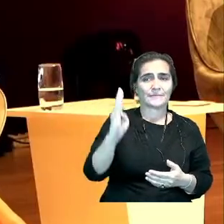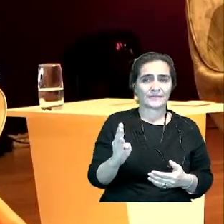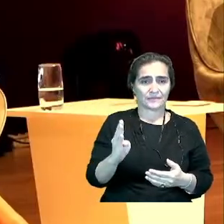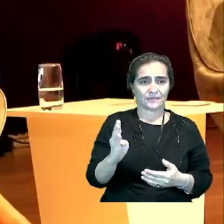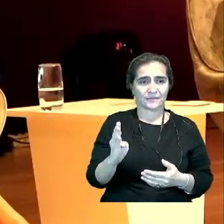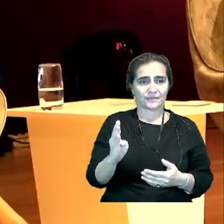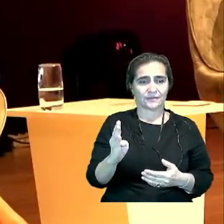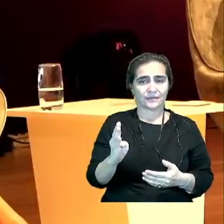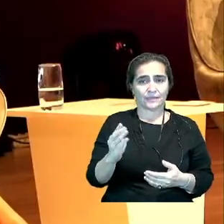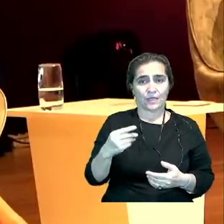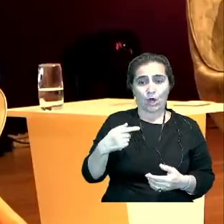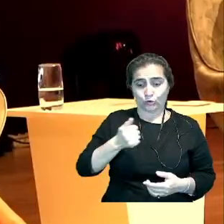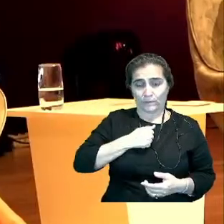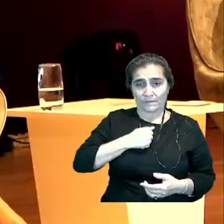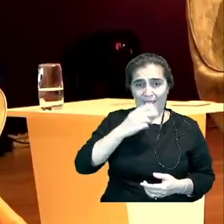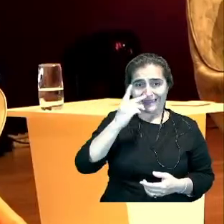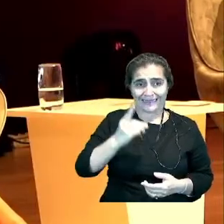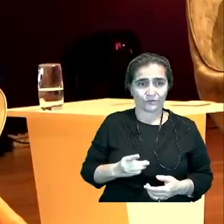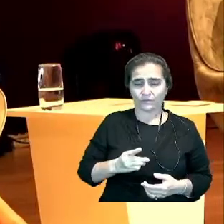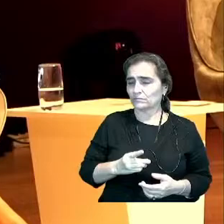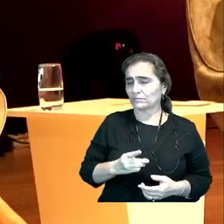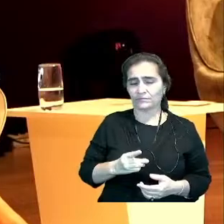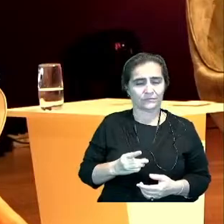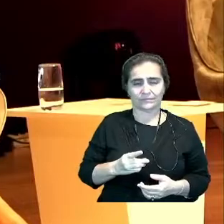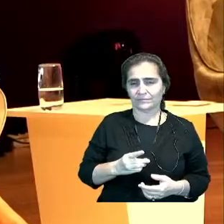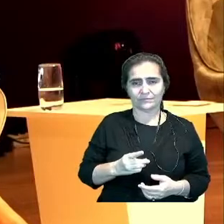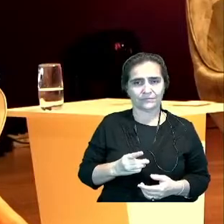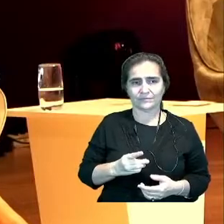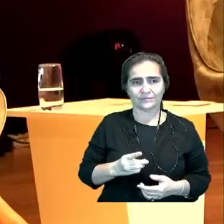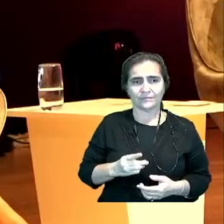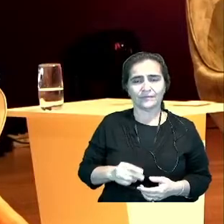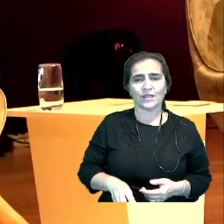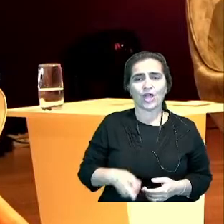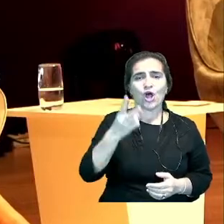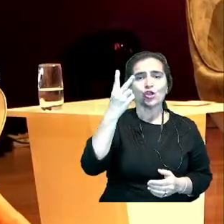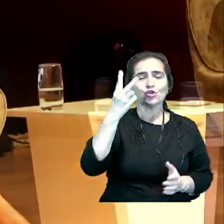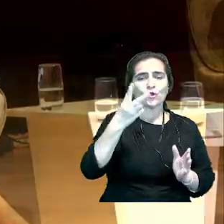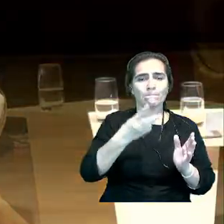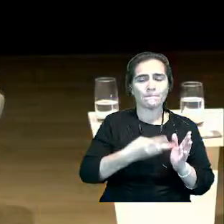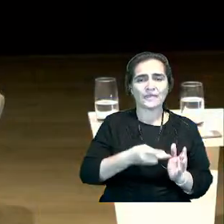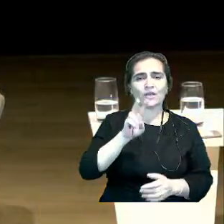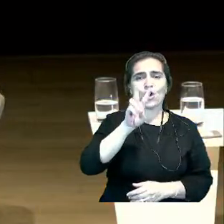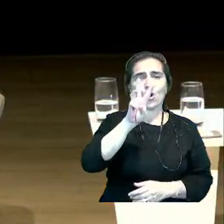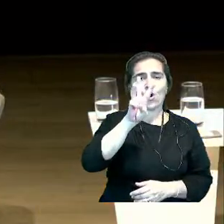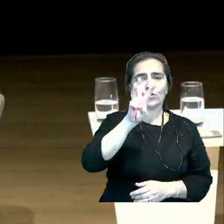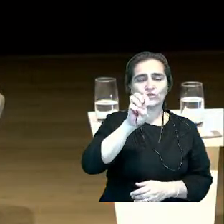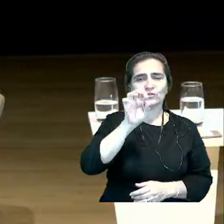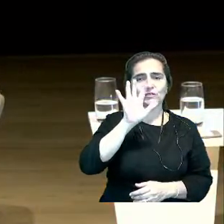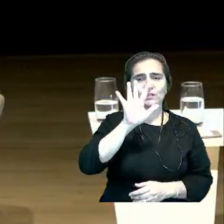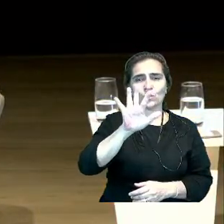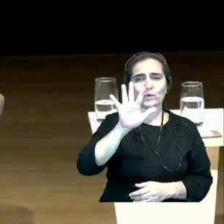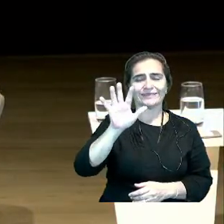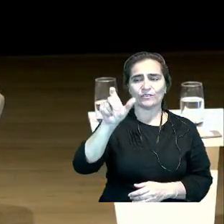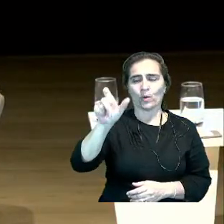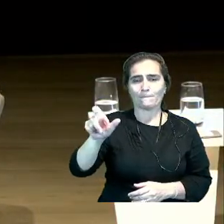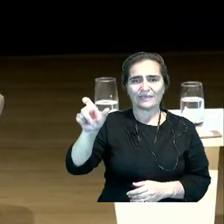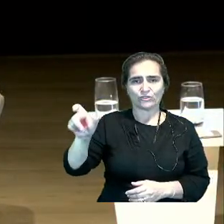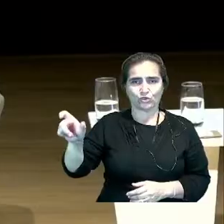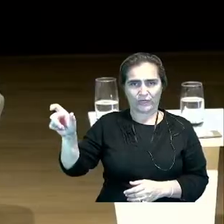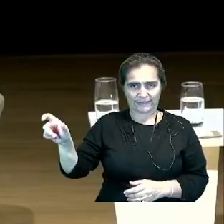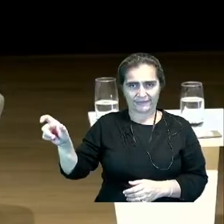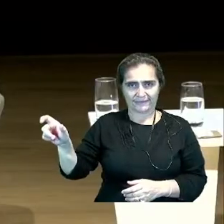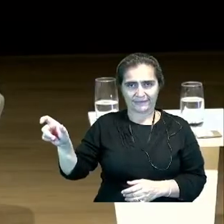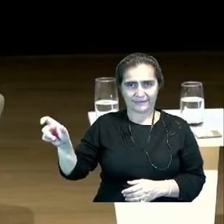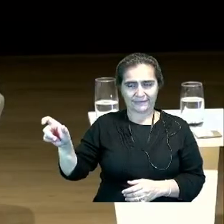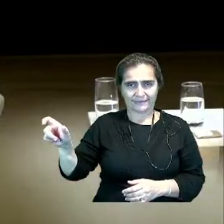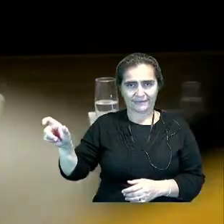not as an individual, but because I'm summoned by 2,885 people that